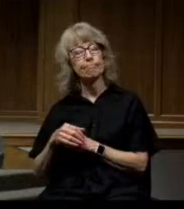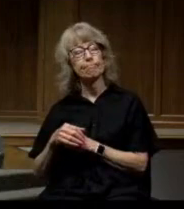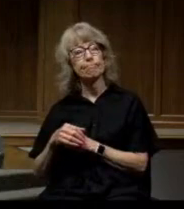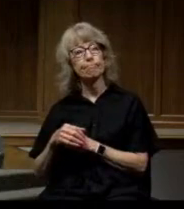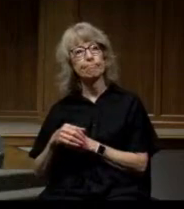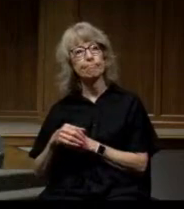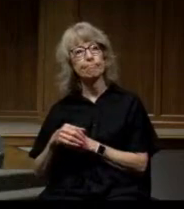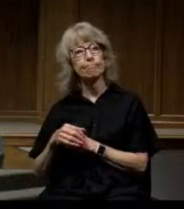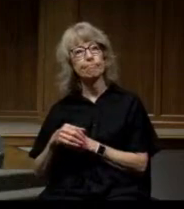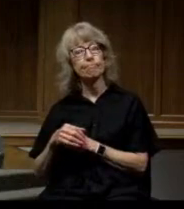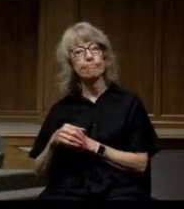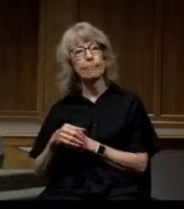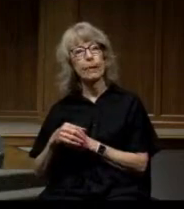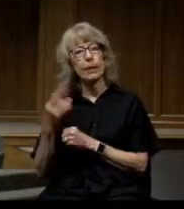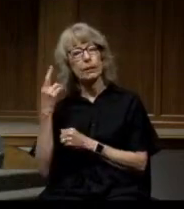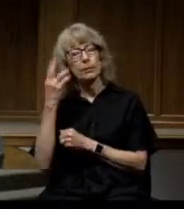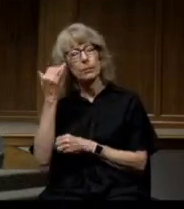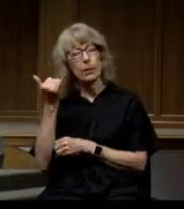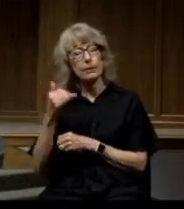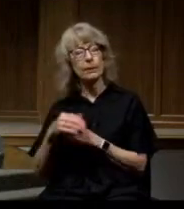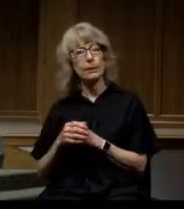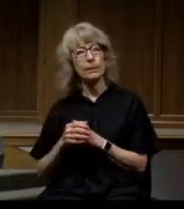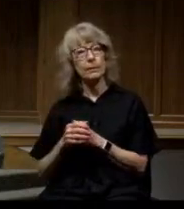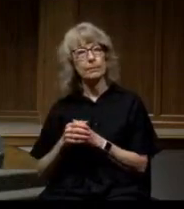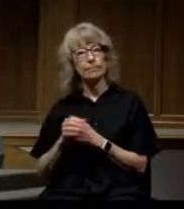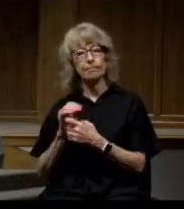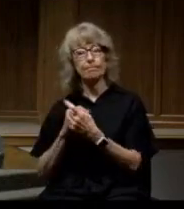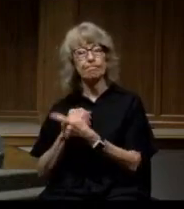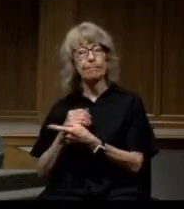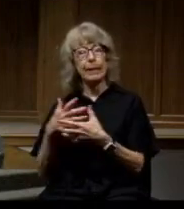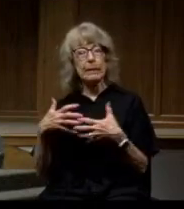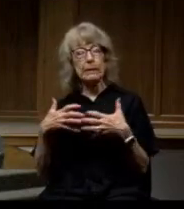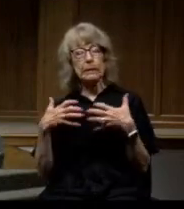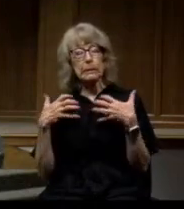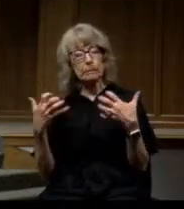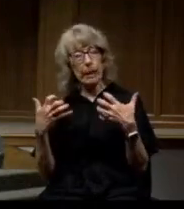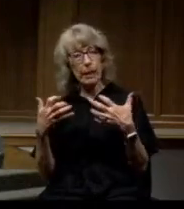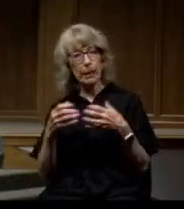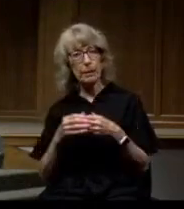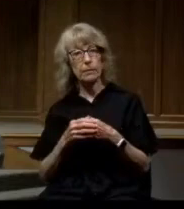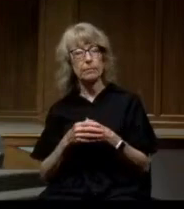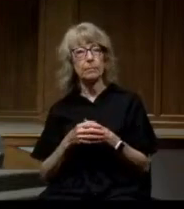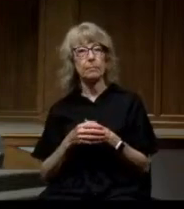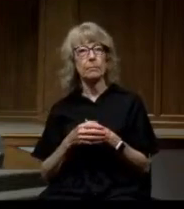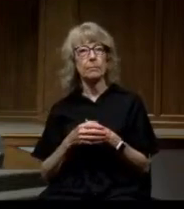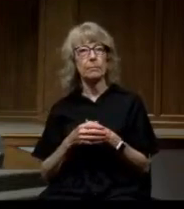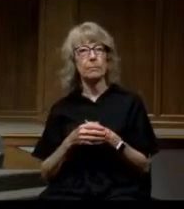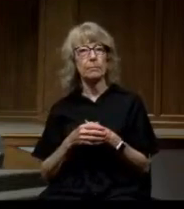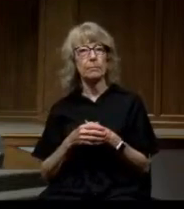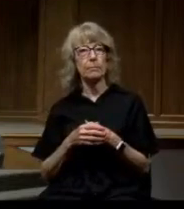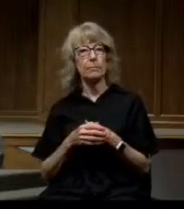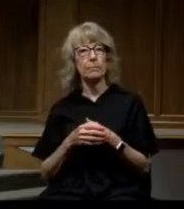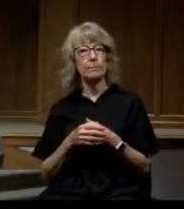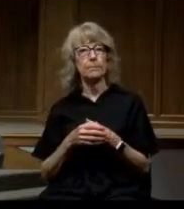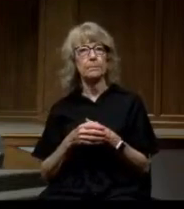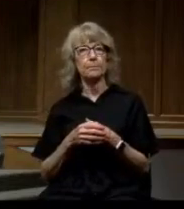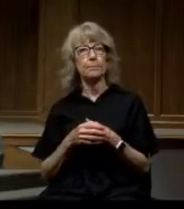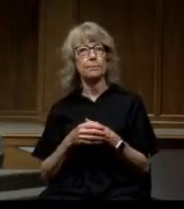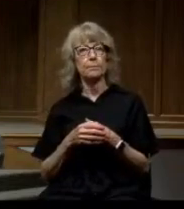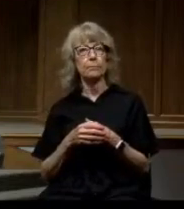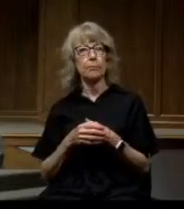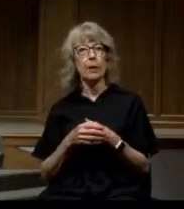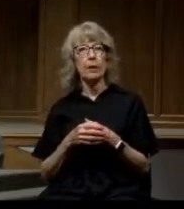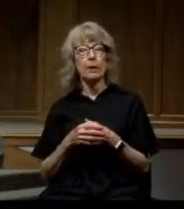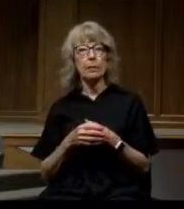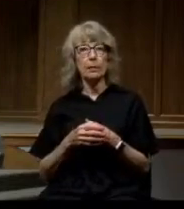Well, the reason is because he's mad. It's not because he partied his life away. It's because he's angry. And